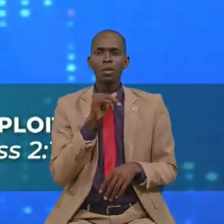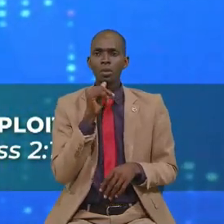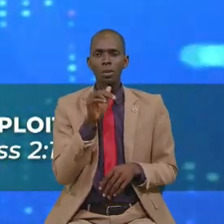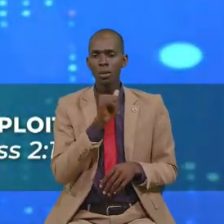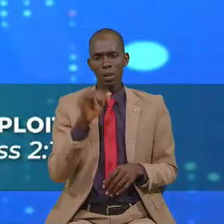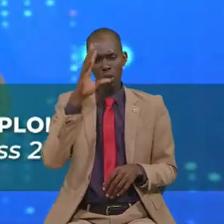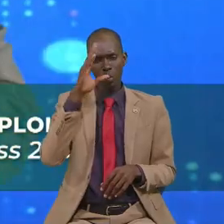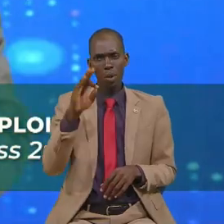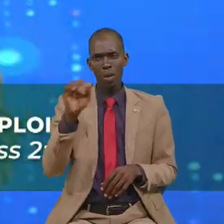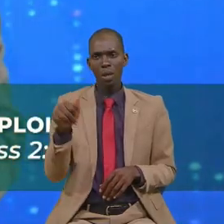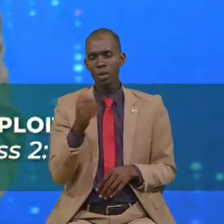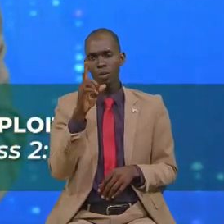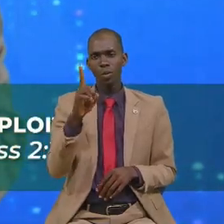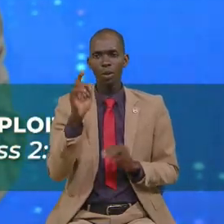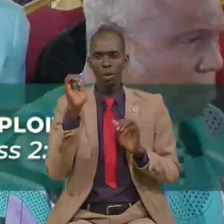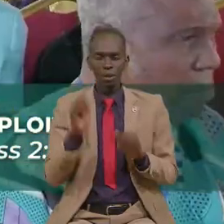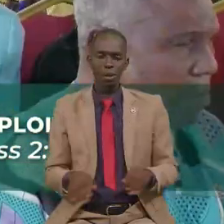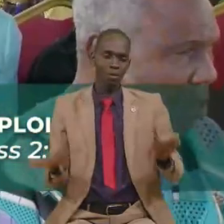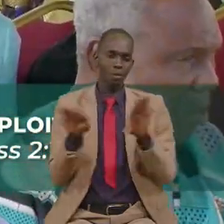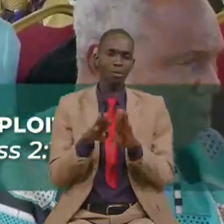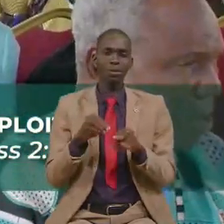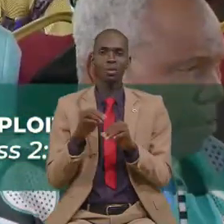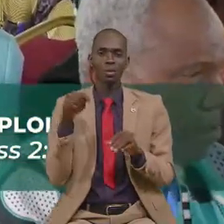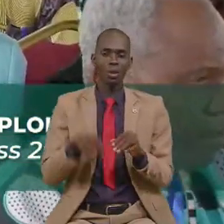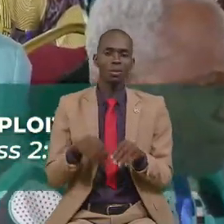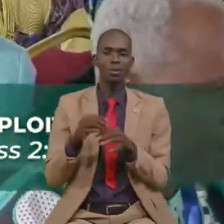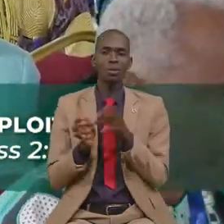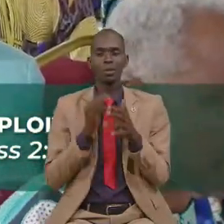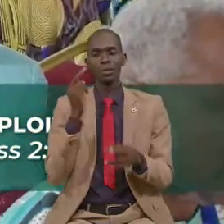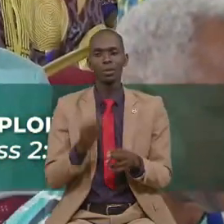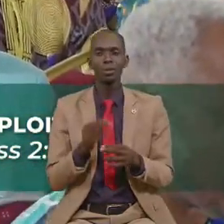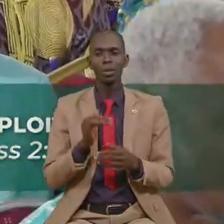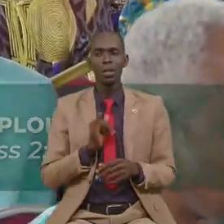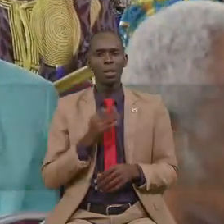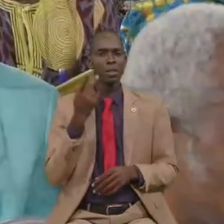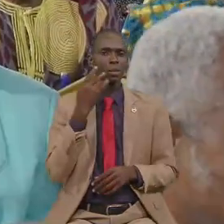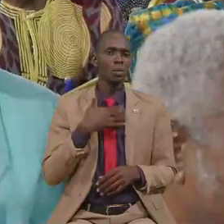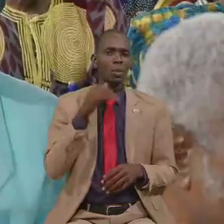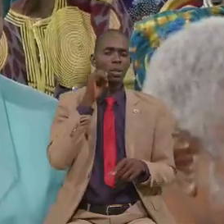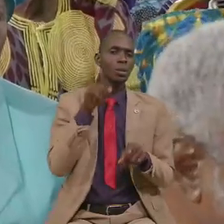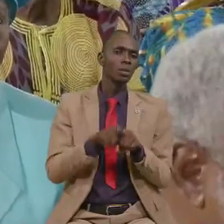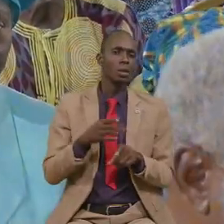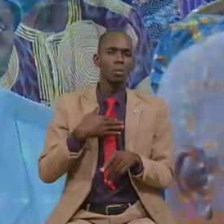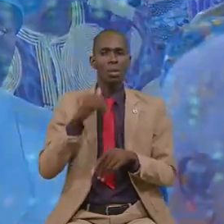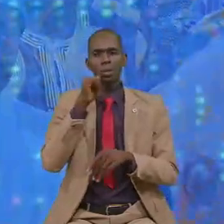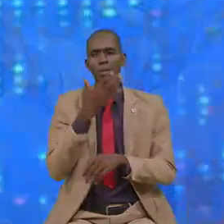anyone, anybody can lock up. Yeah. Look at my sister, my daughter there. I see the new